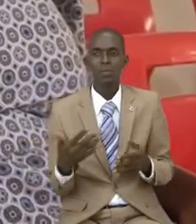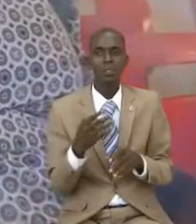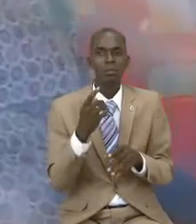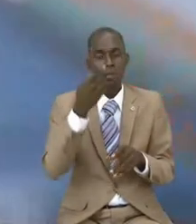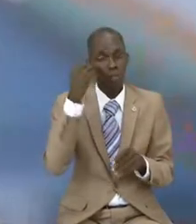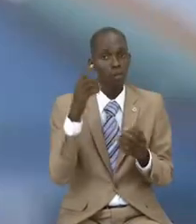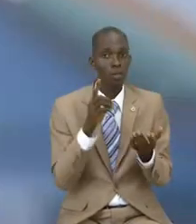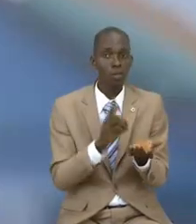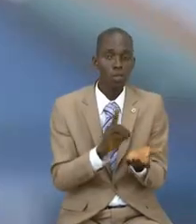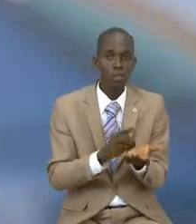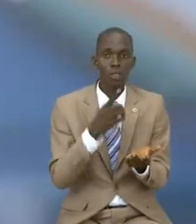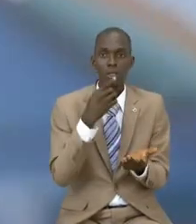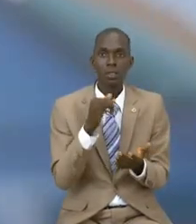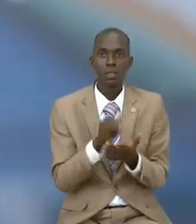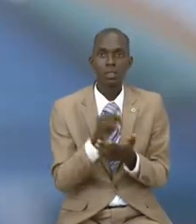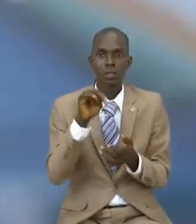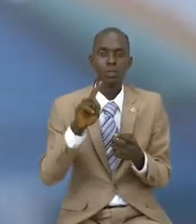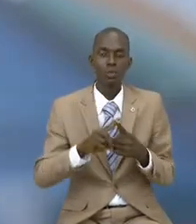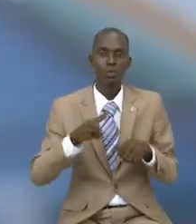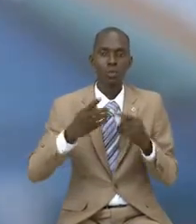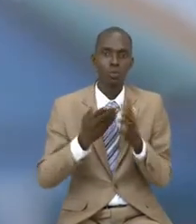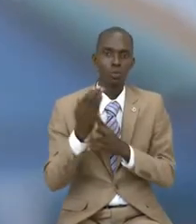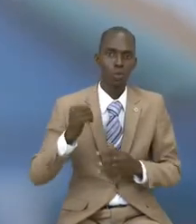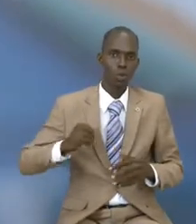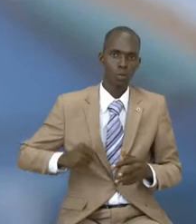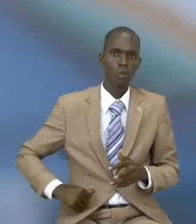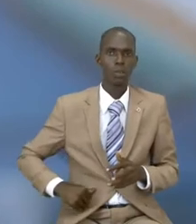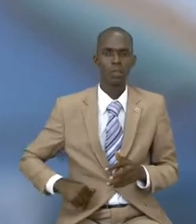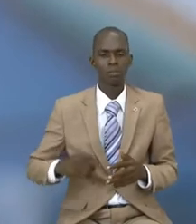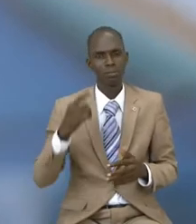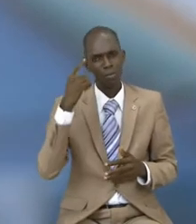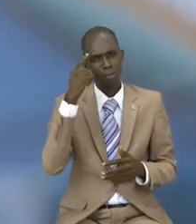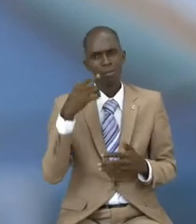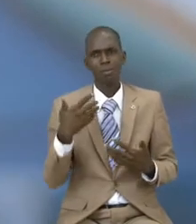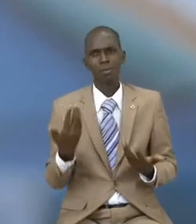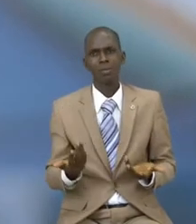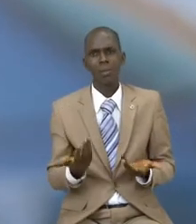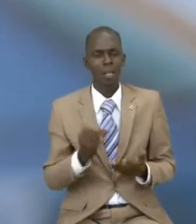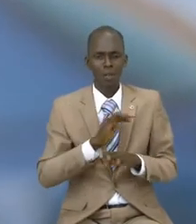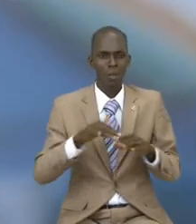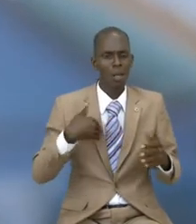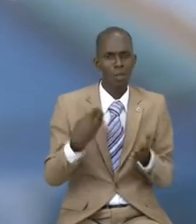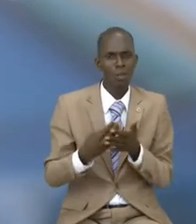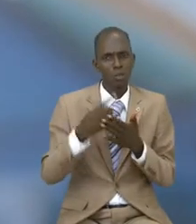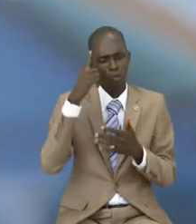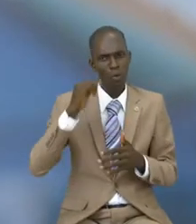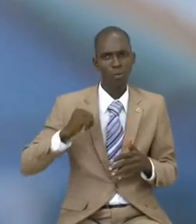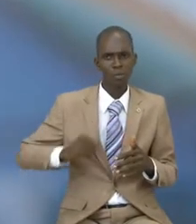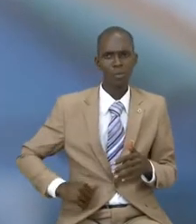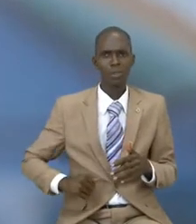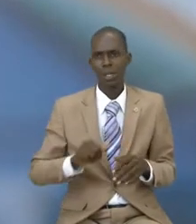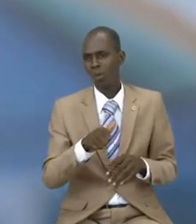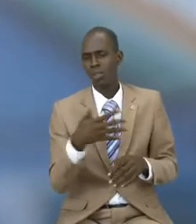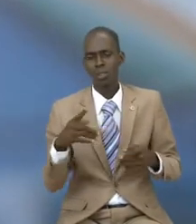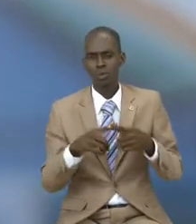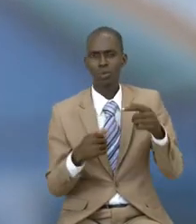said I need to go through operation. And I just know that wasn't going to be possible because I did not have the money and every other thing to support